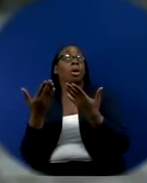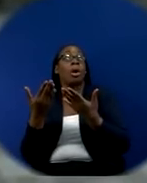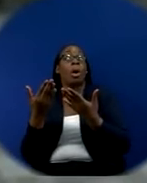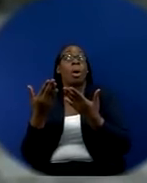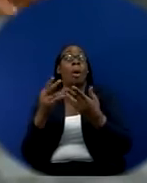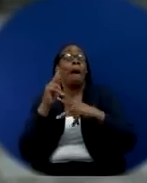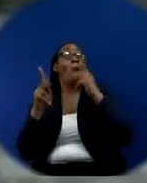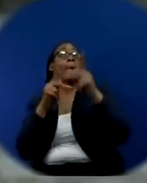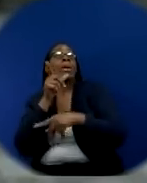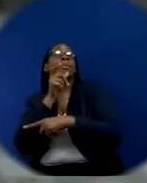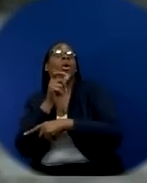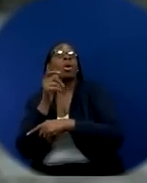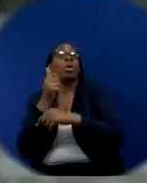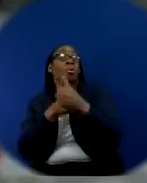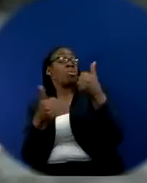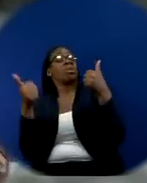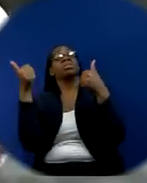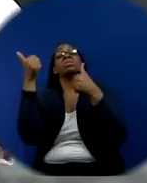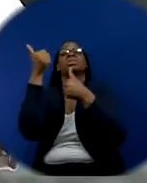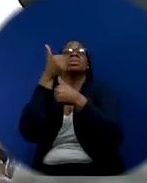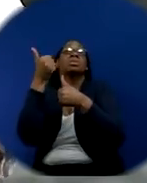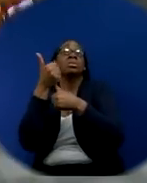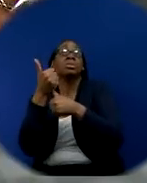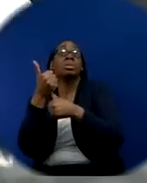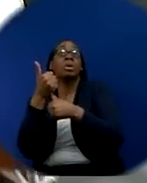will be abased, but those